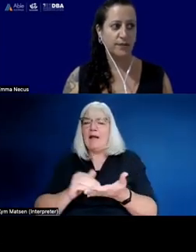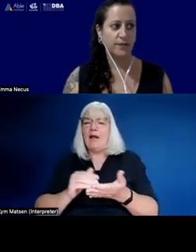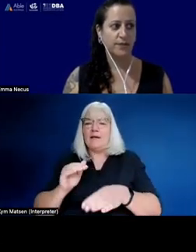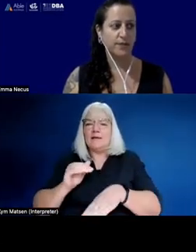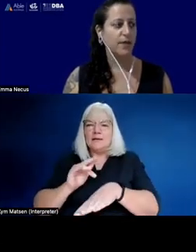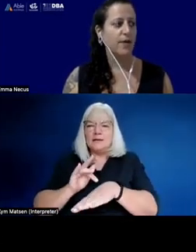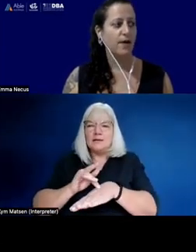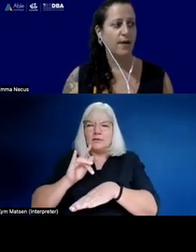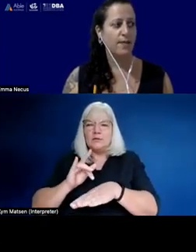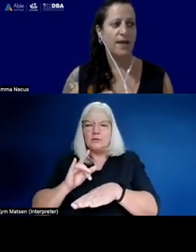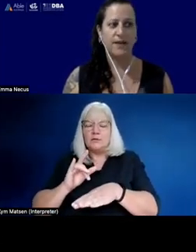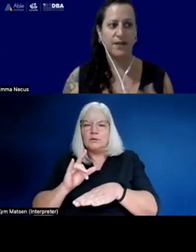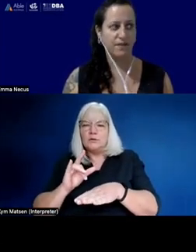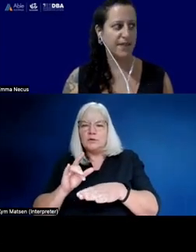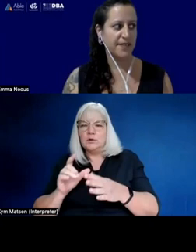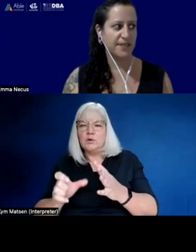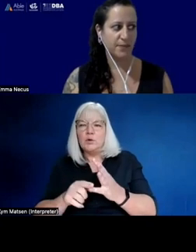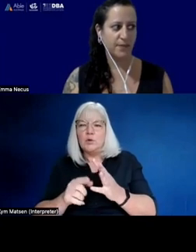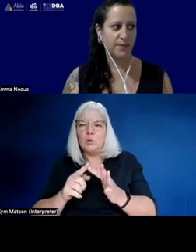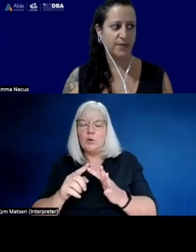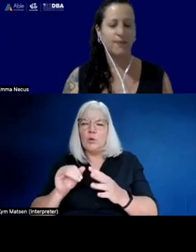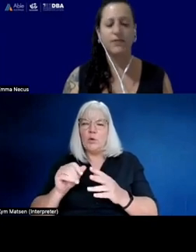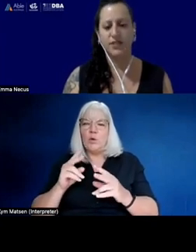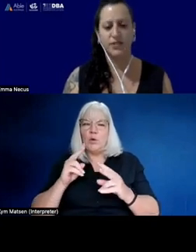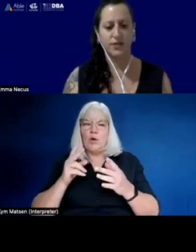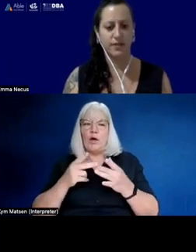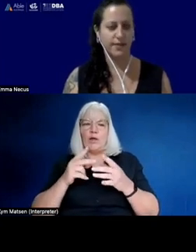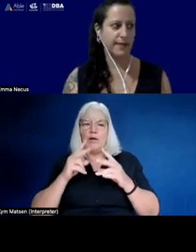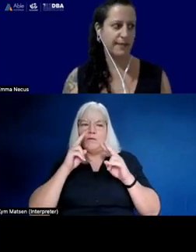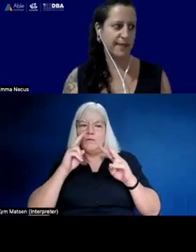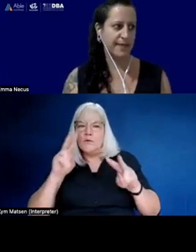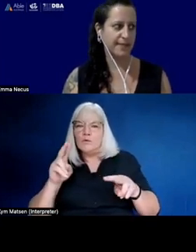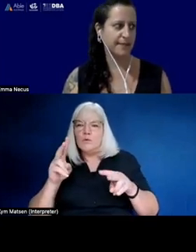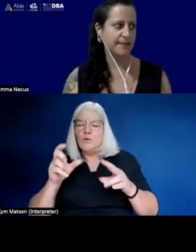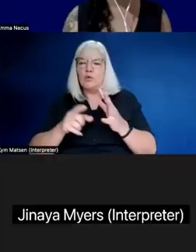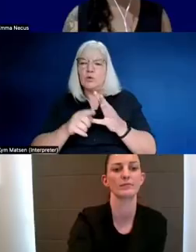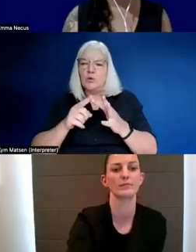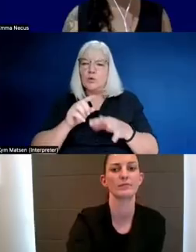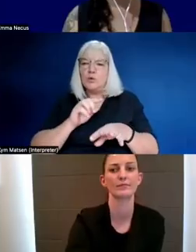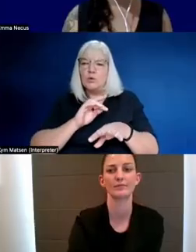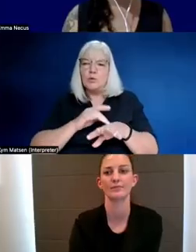clues, and other feeding supports. And we'll touch on those a little bit later.